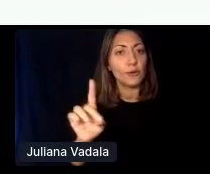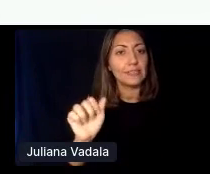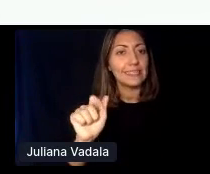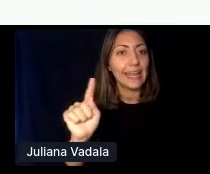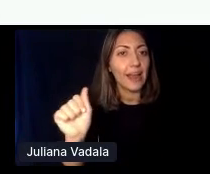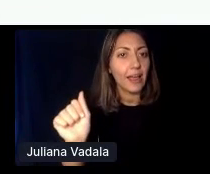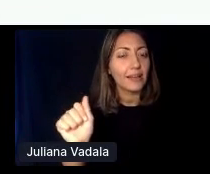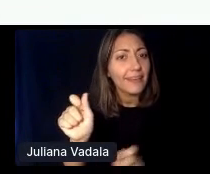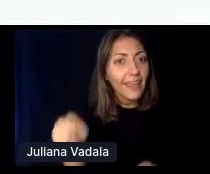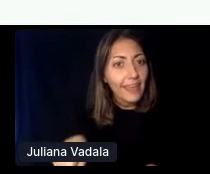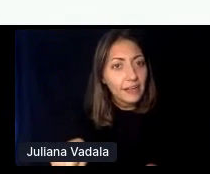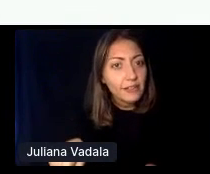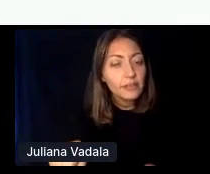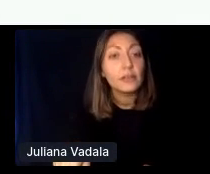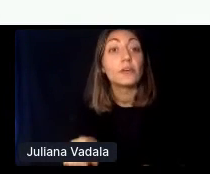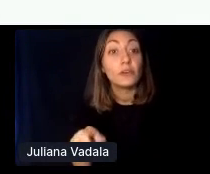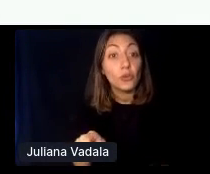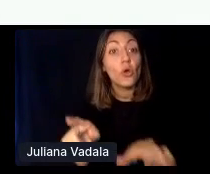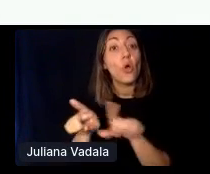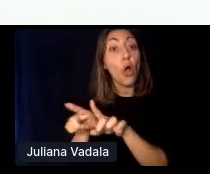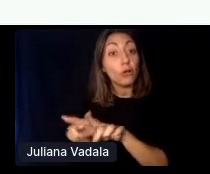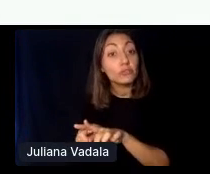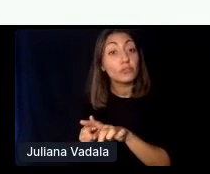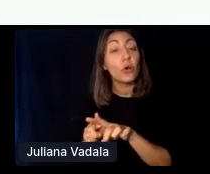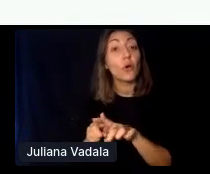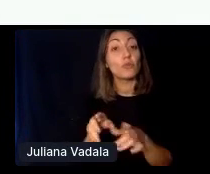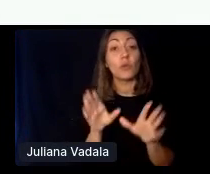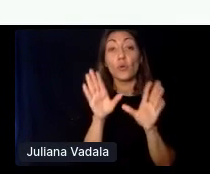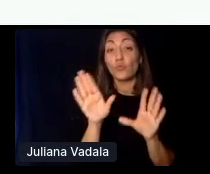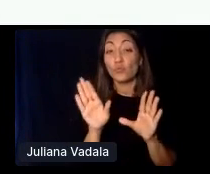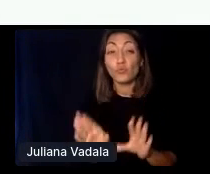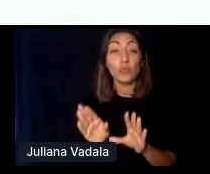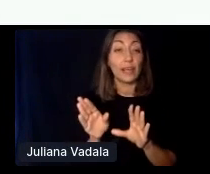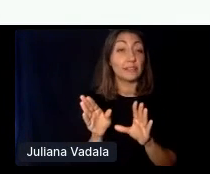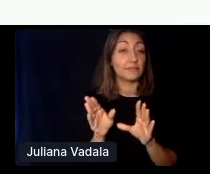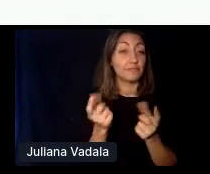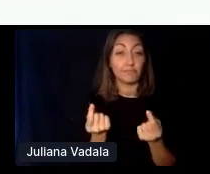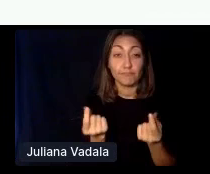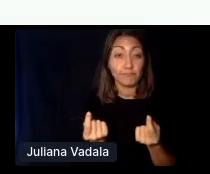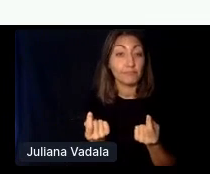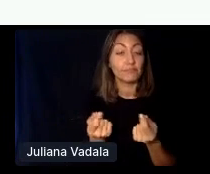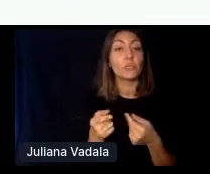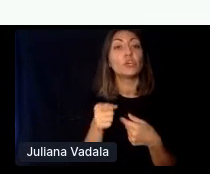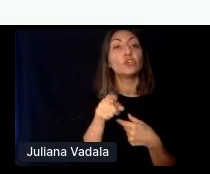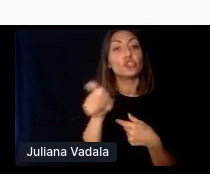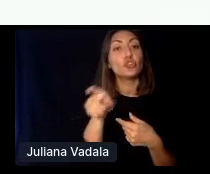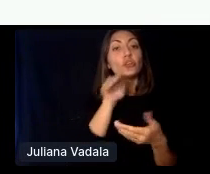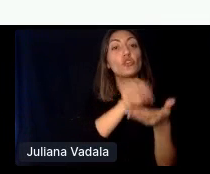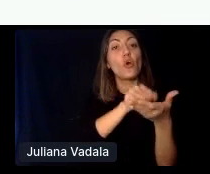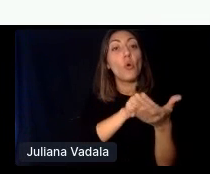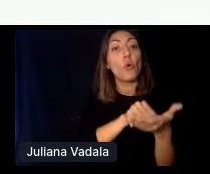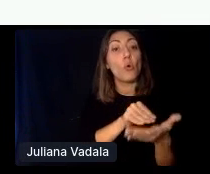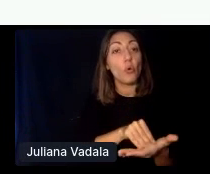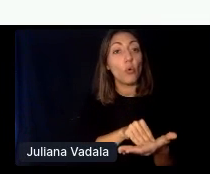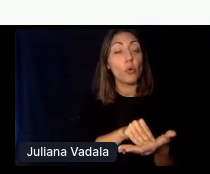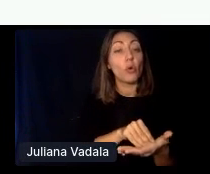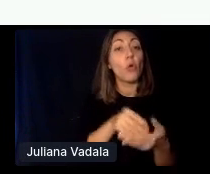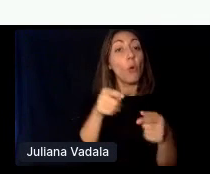speaking to. There is an option when we phone bank, but make a note that there is a language